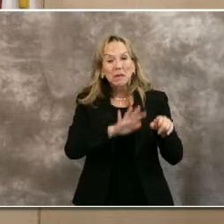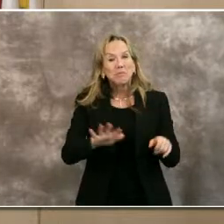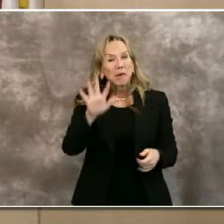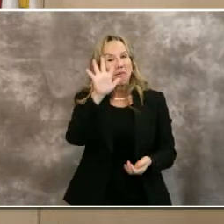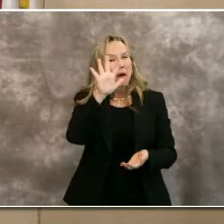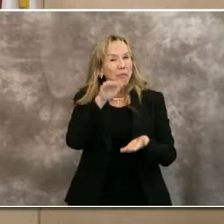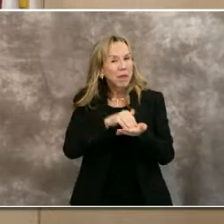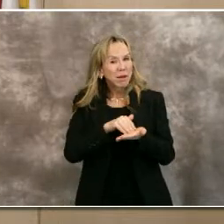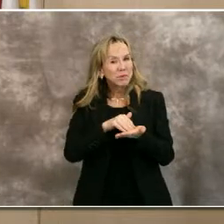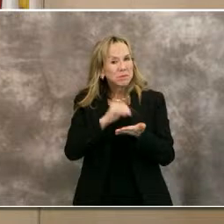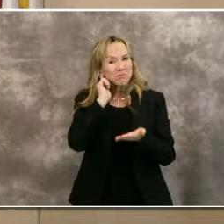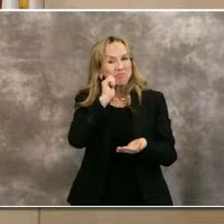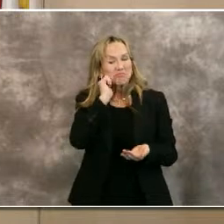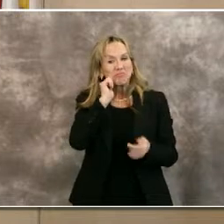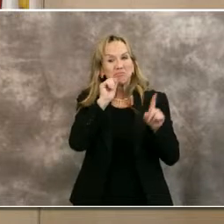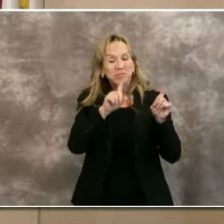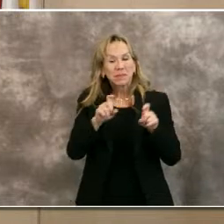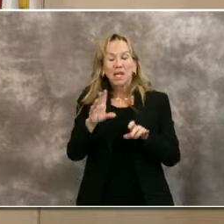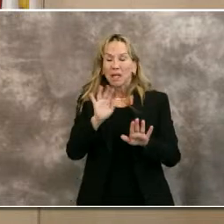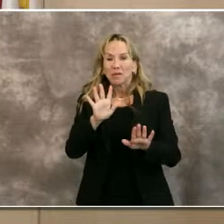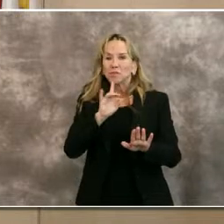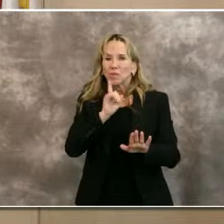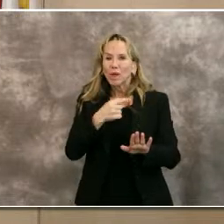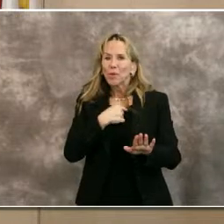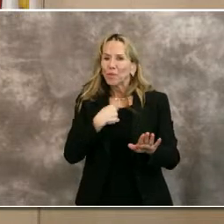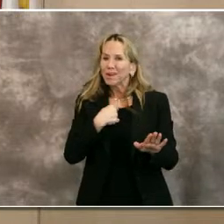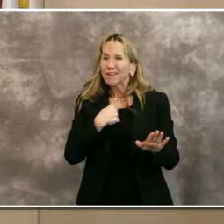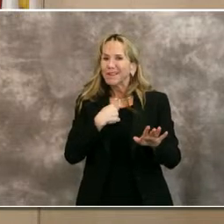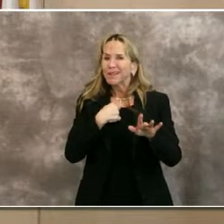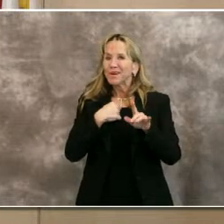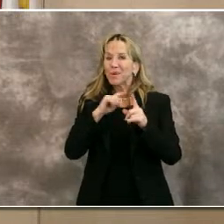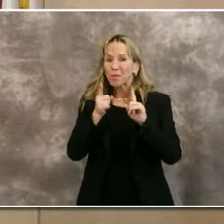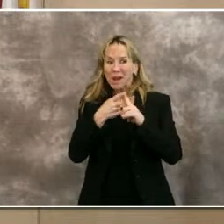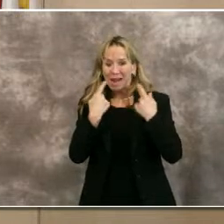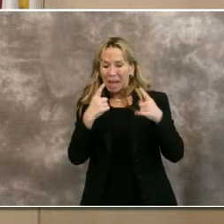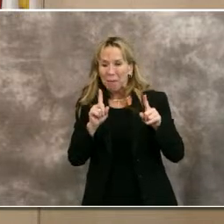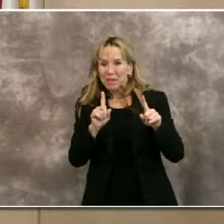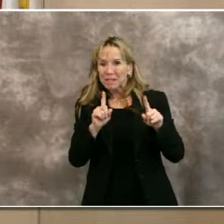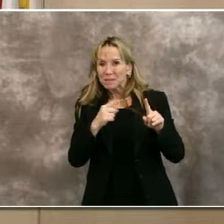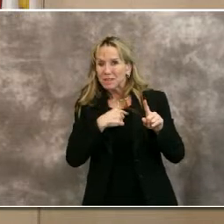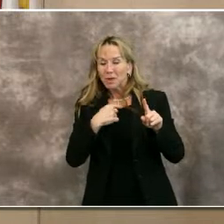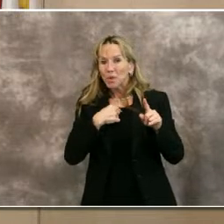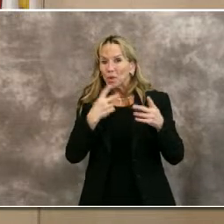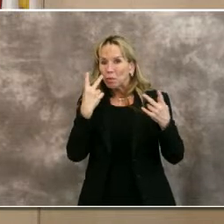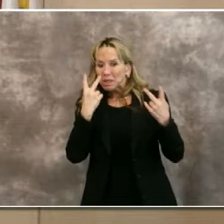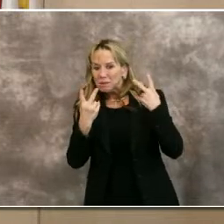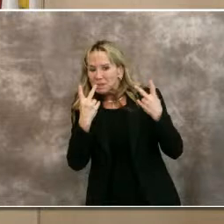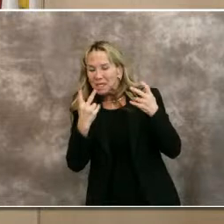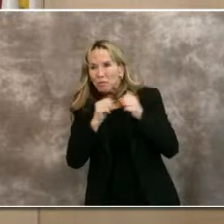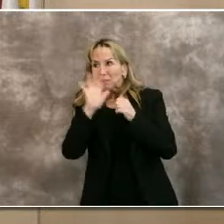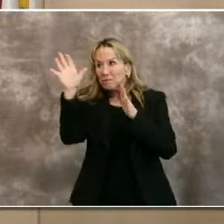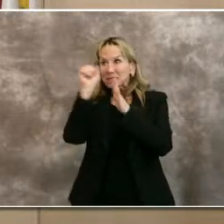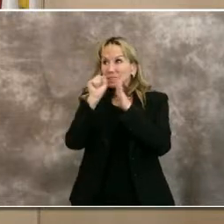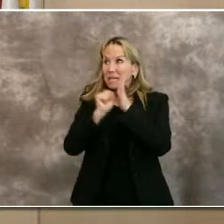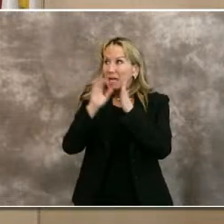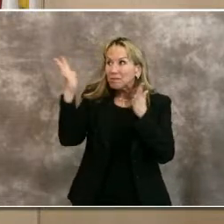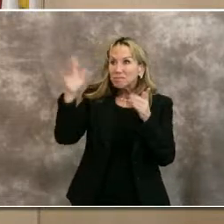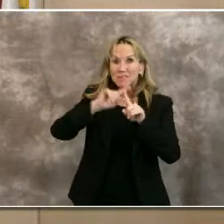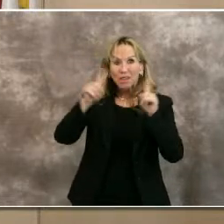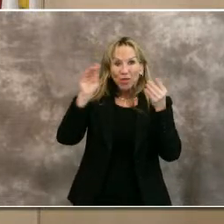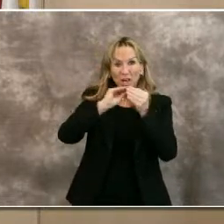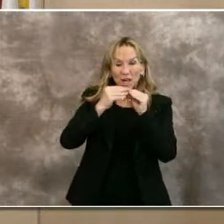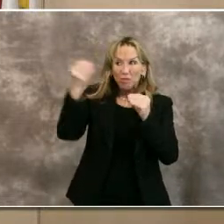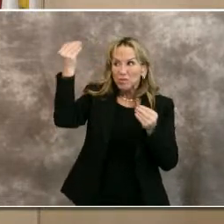5,000. And we will certainly be there when we get the glitch cleared up with the state.